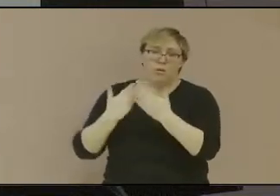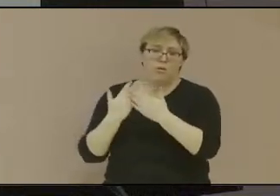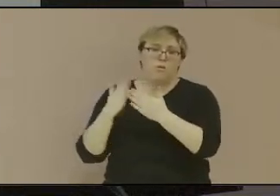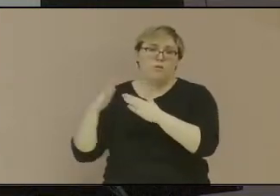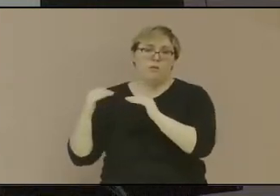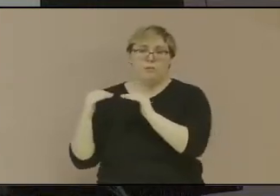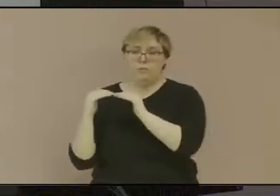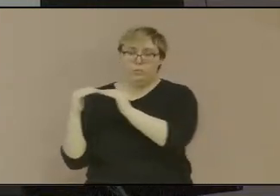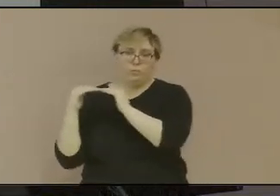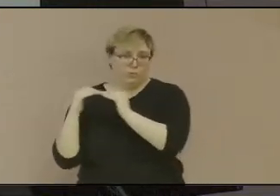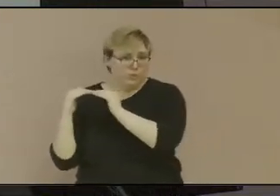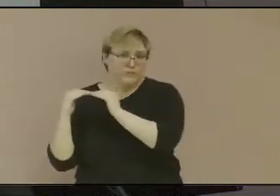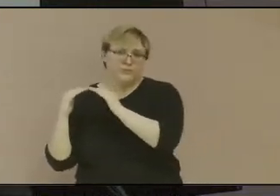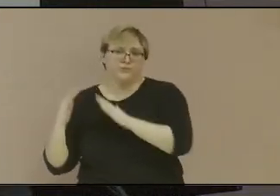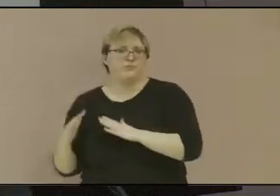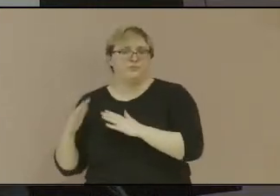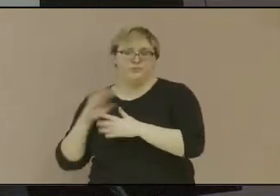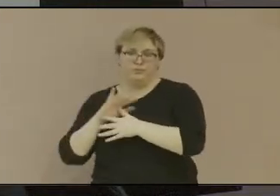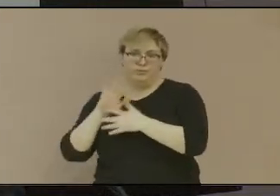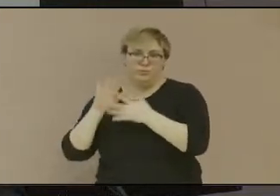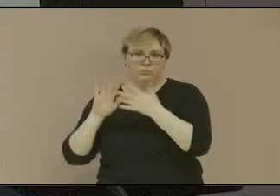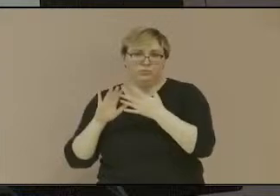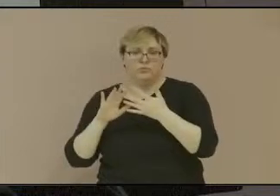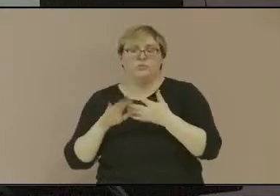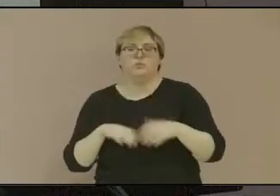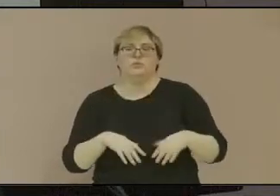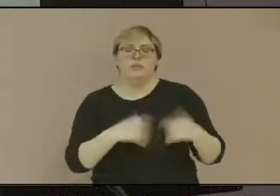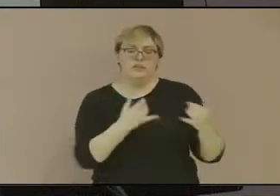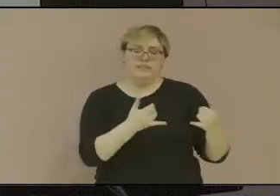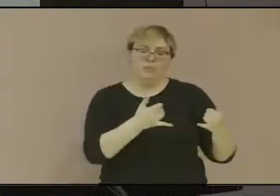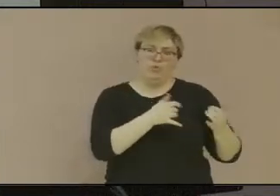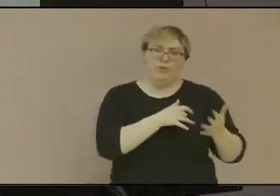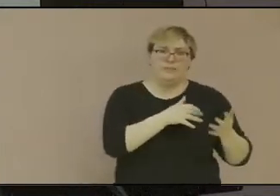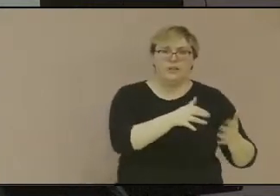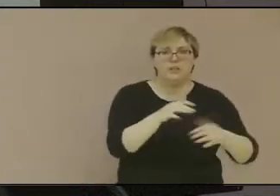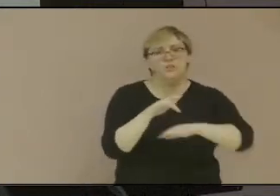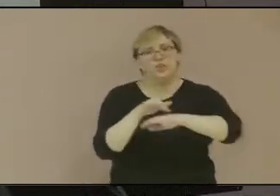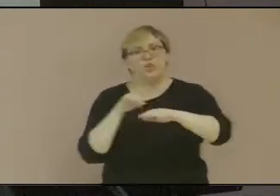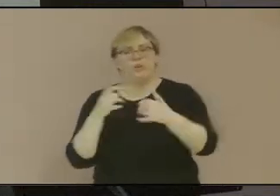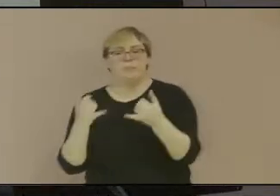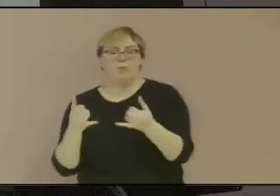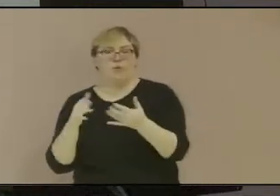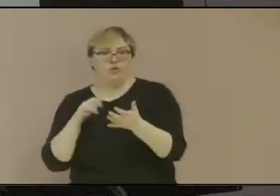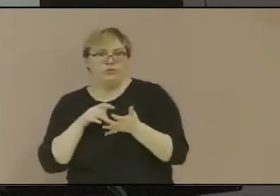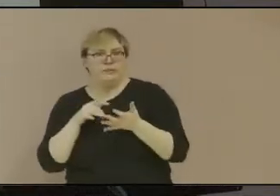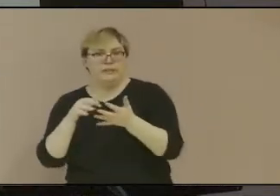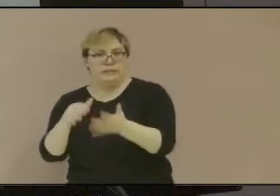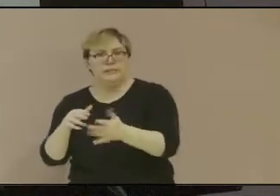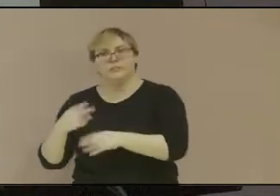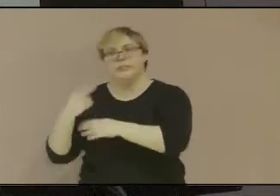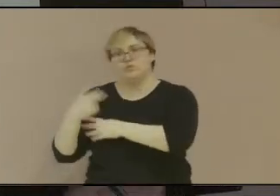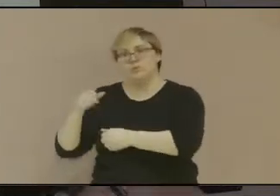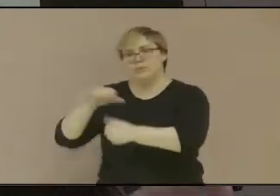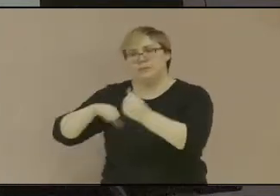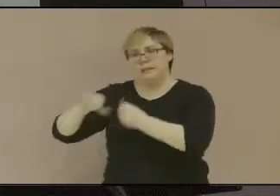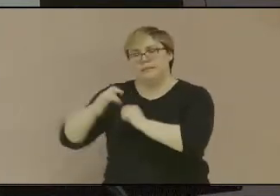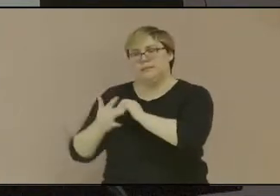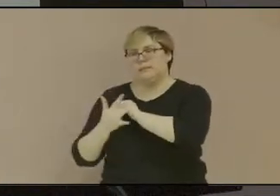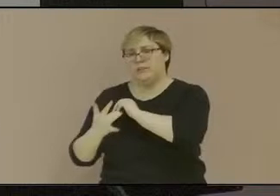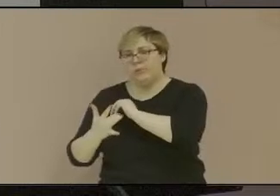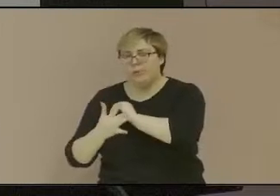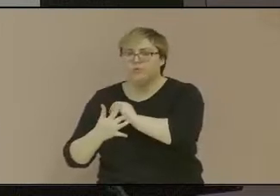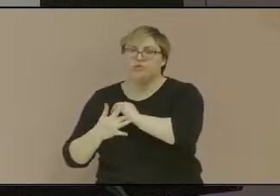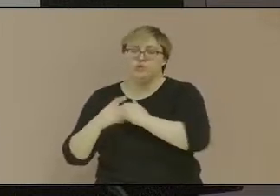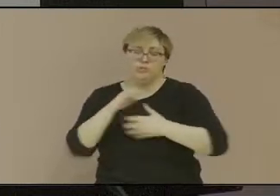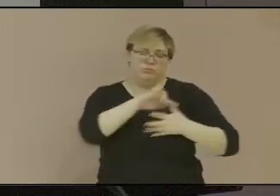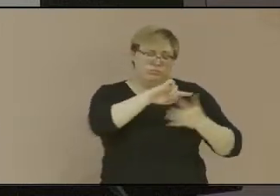studies, early modern studies, history of science and technology, and other programs, as well as members of